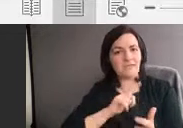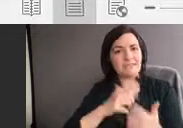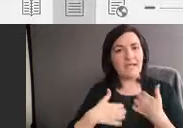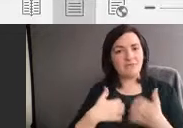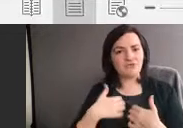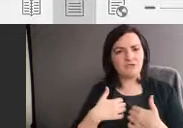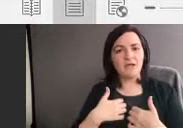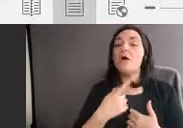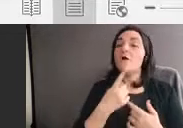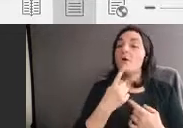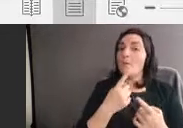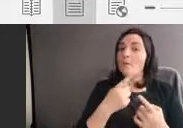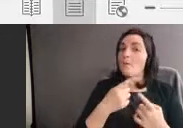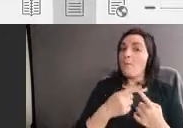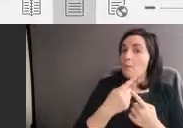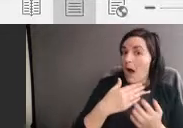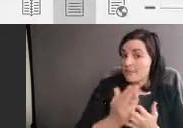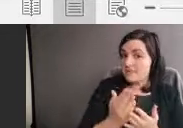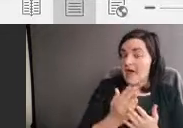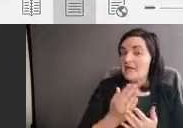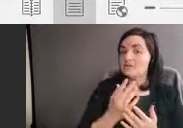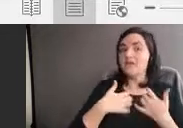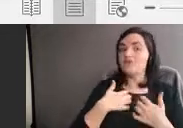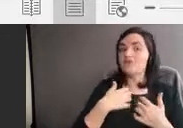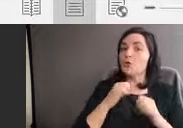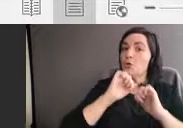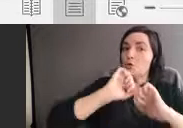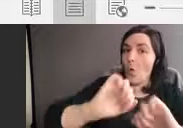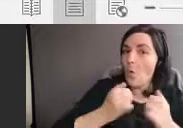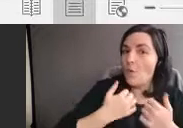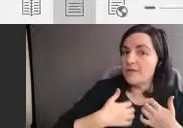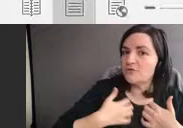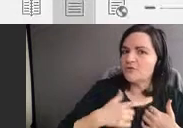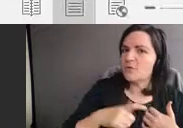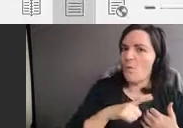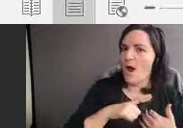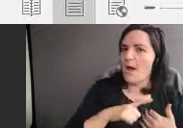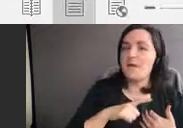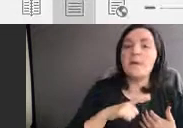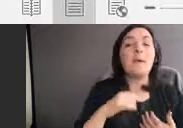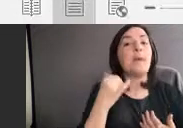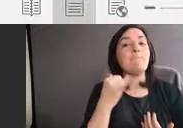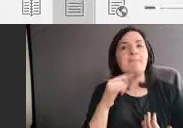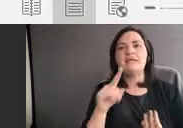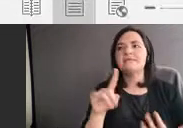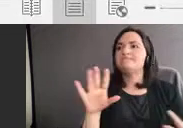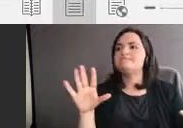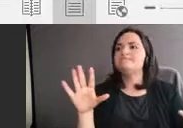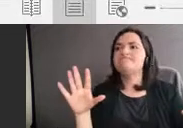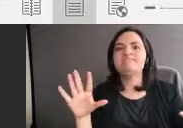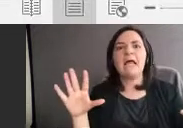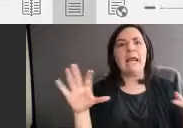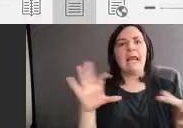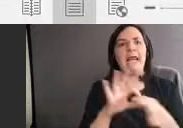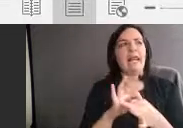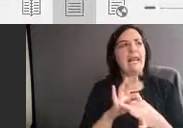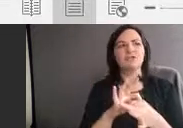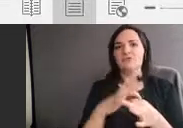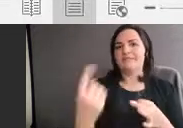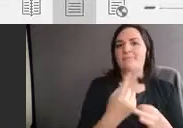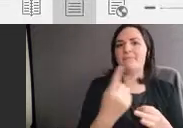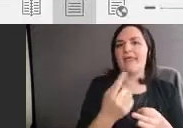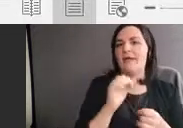interesting for you? So it might be that your research focus has been prompted by your